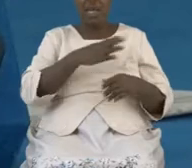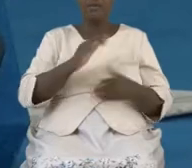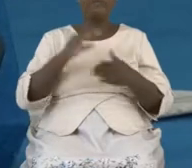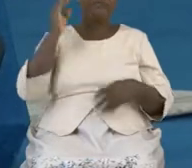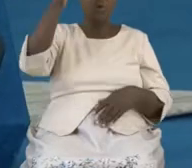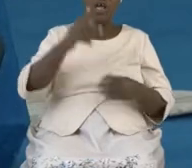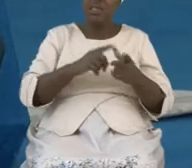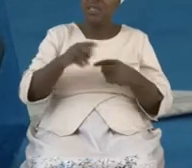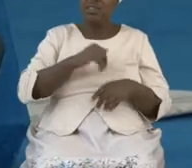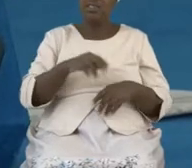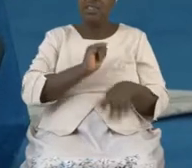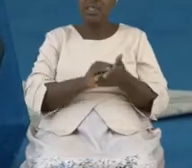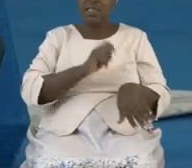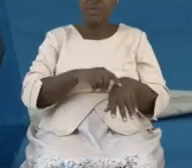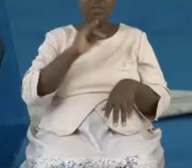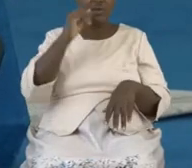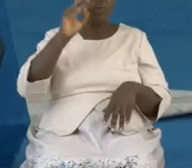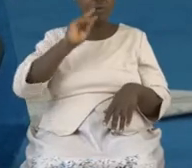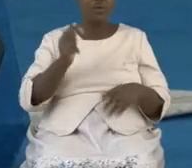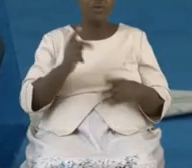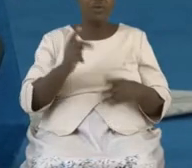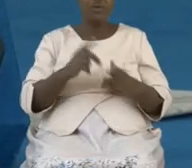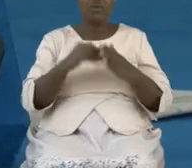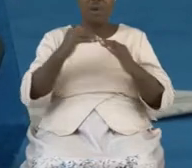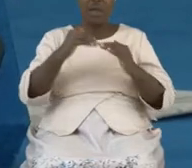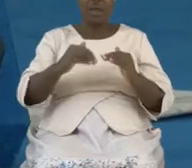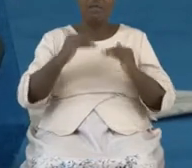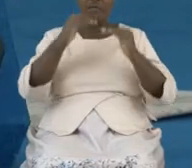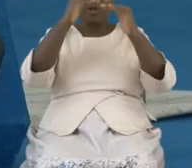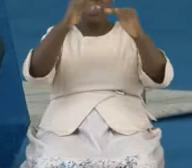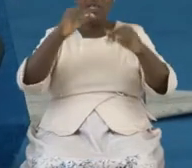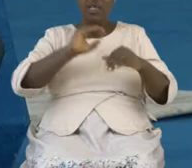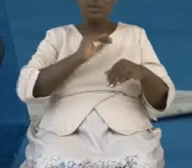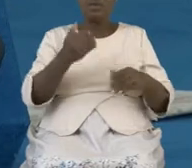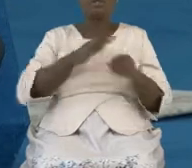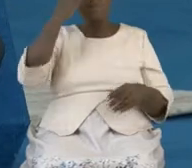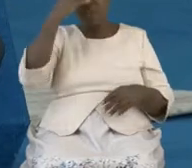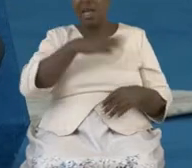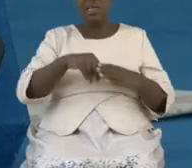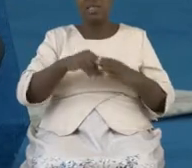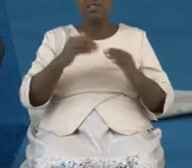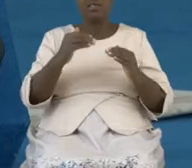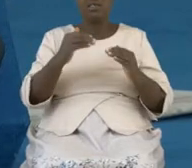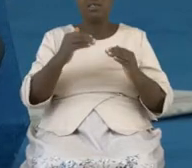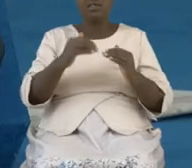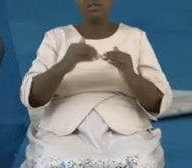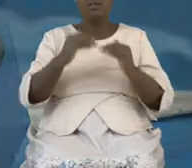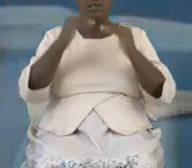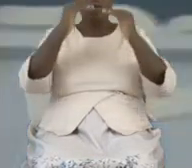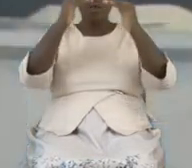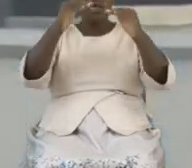knowledge. Advance in the will of God. Advance in my obedience to the Lord. Advance and